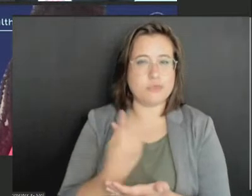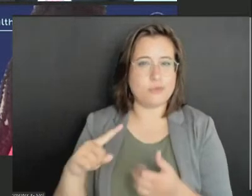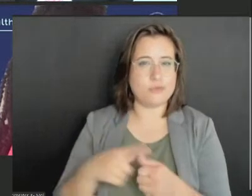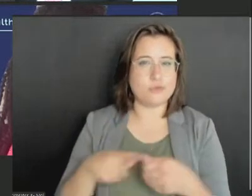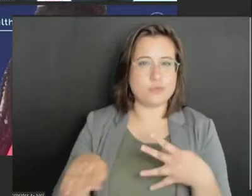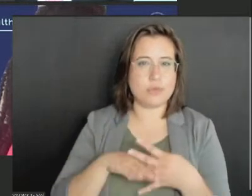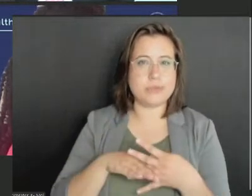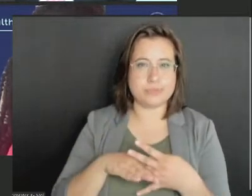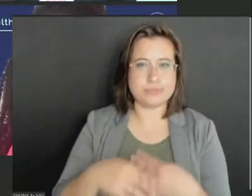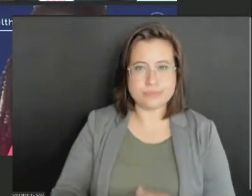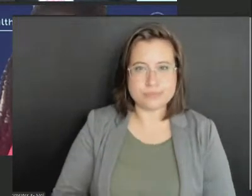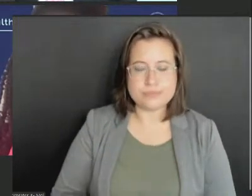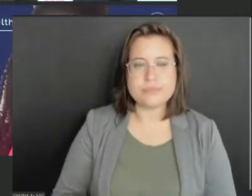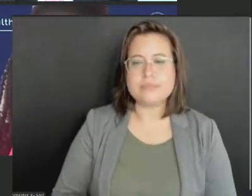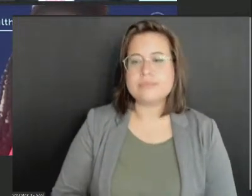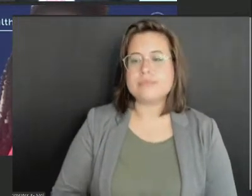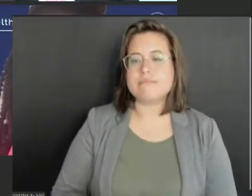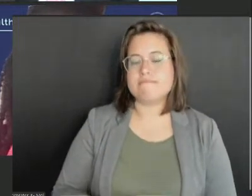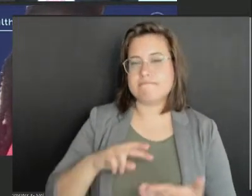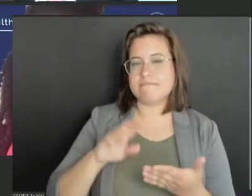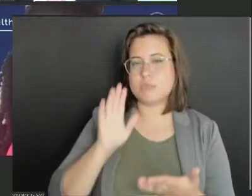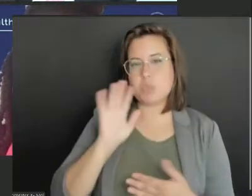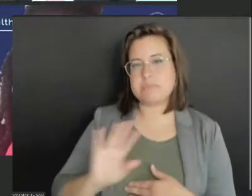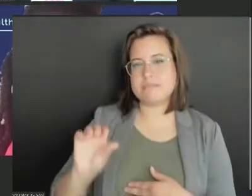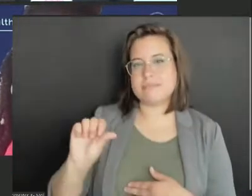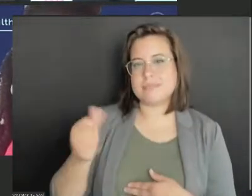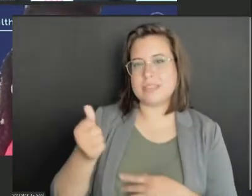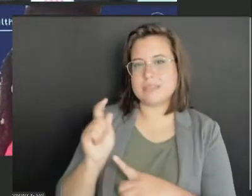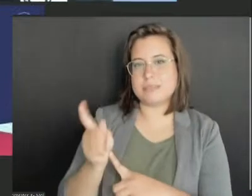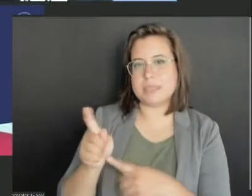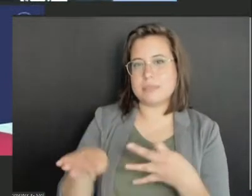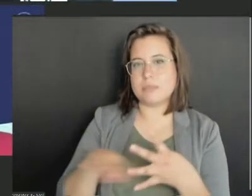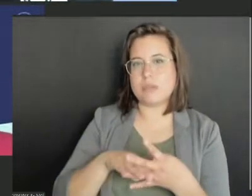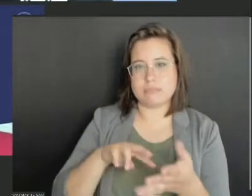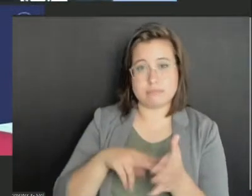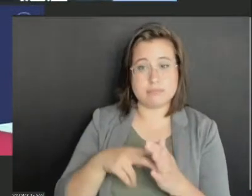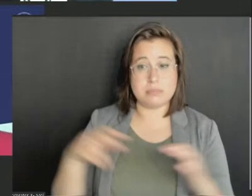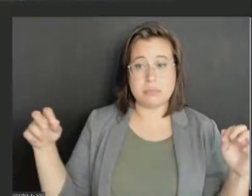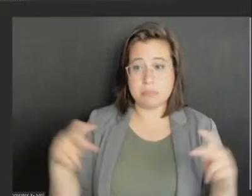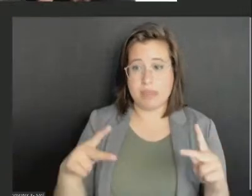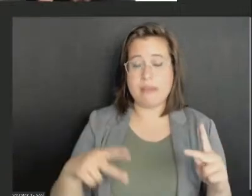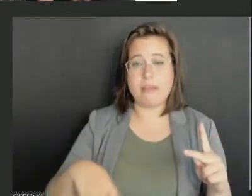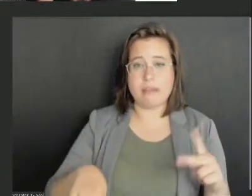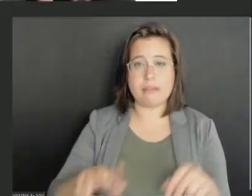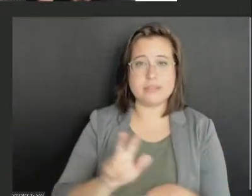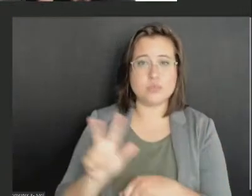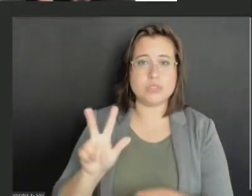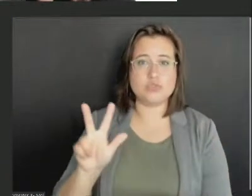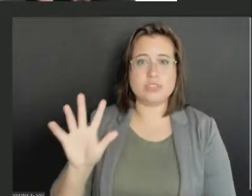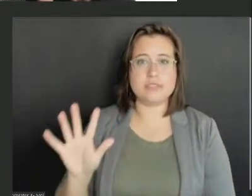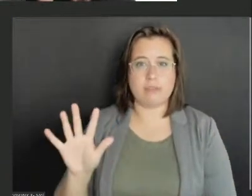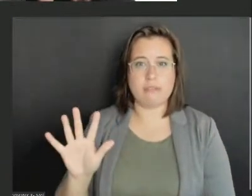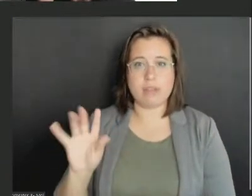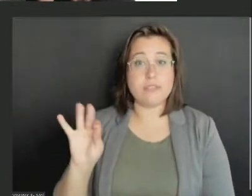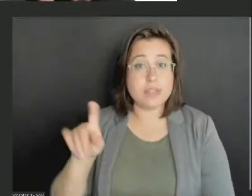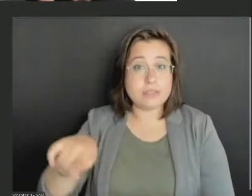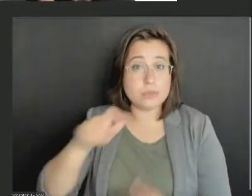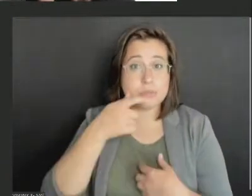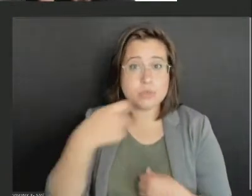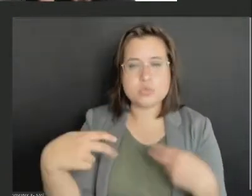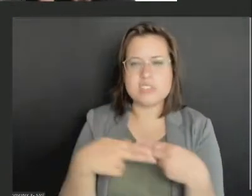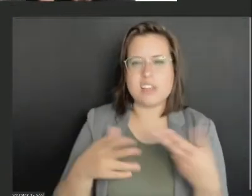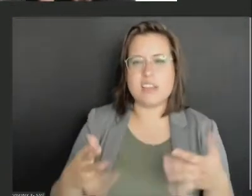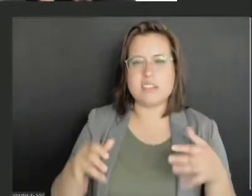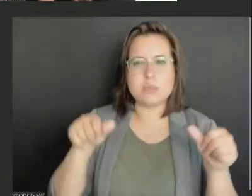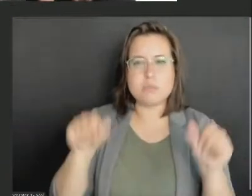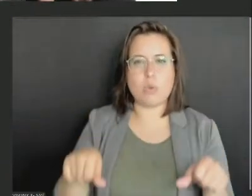break. It will be for 10 minutes to return 35 after the hour. Just for those who are viewing, if you're interested, the slides are posted